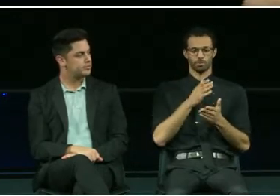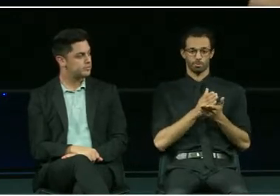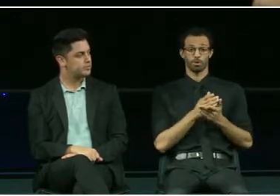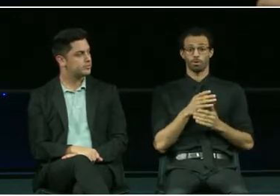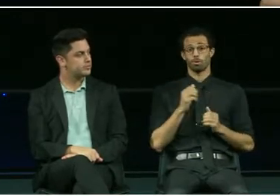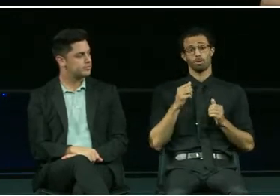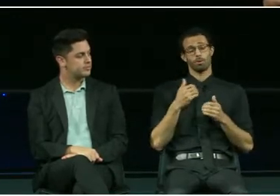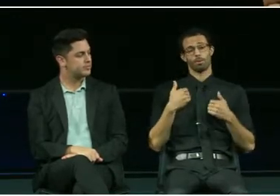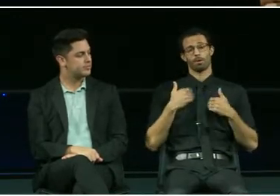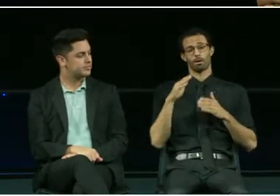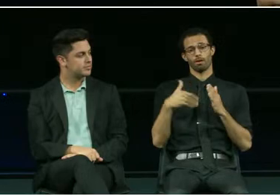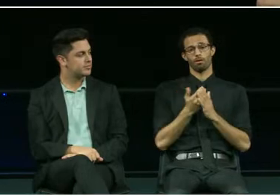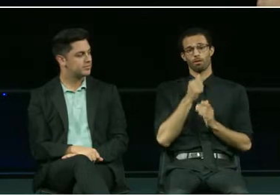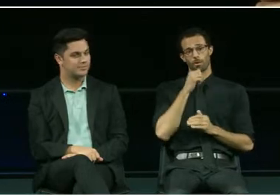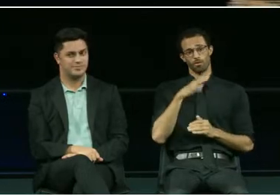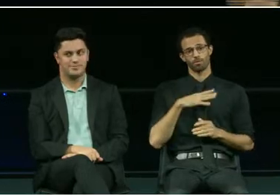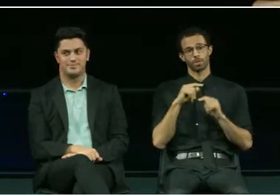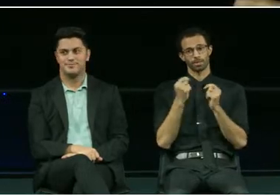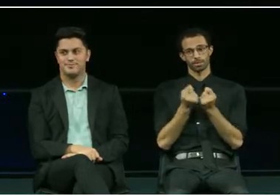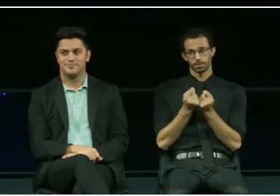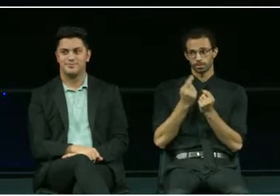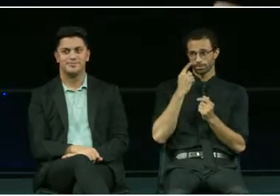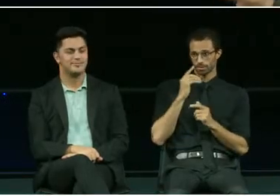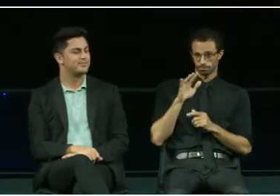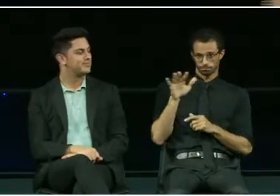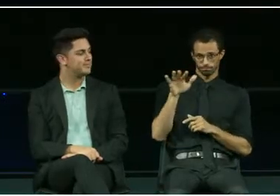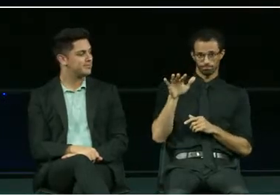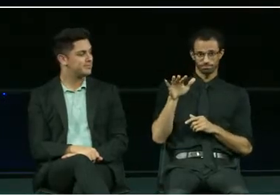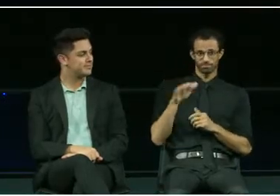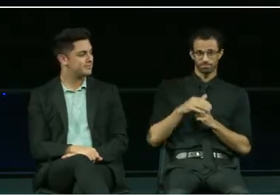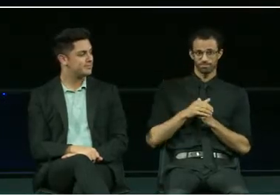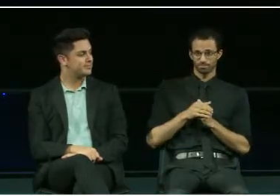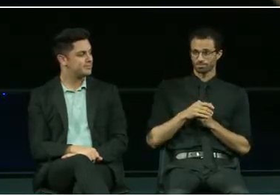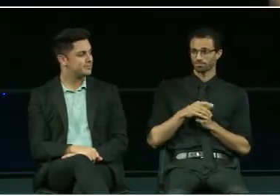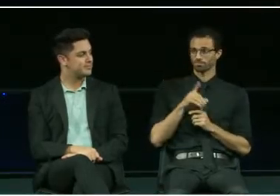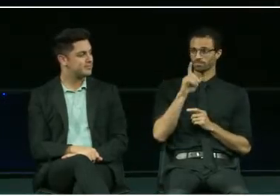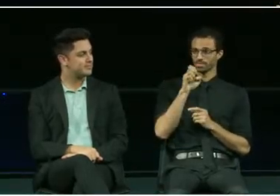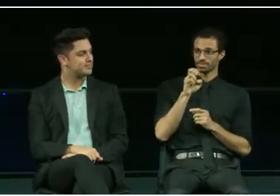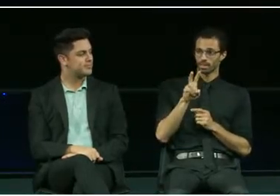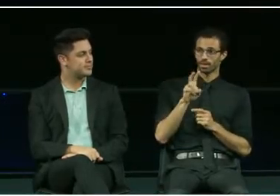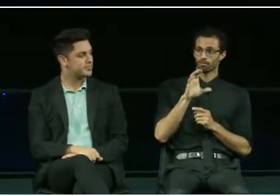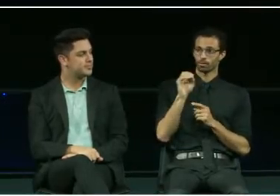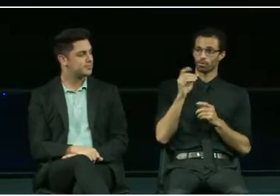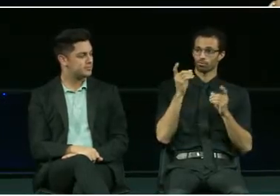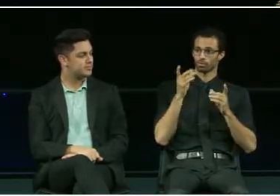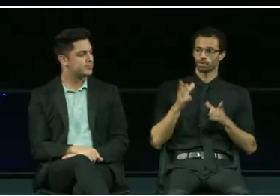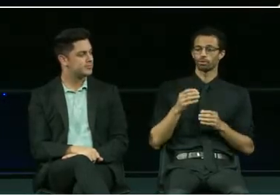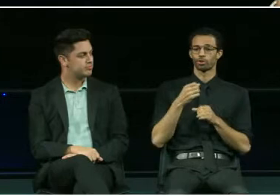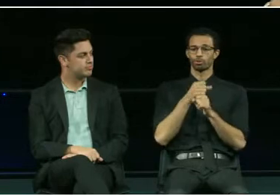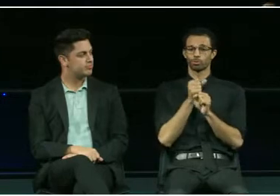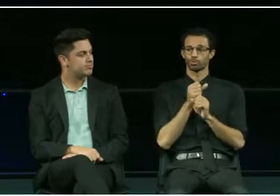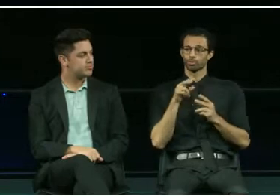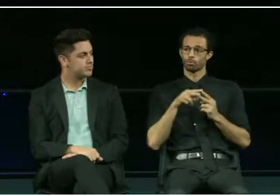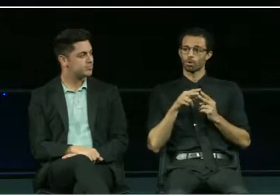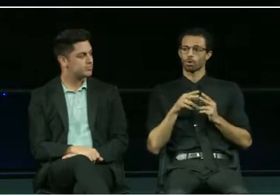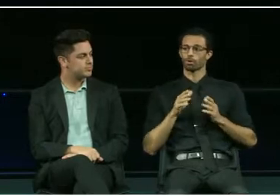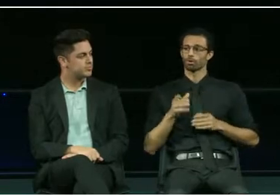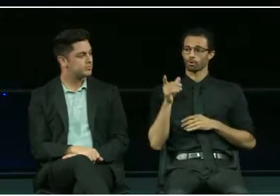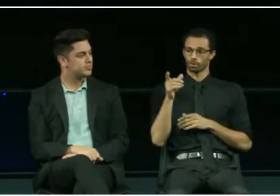team. I think they're over there. Deb, the co-director, Judith, producing partner. So,